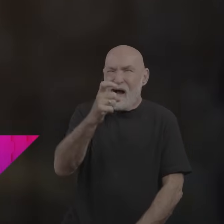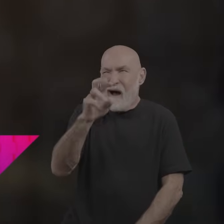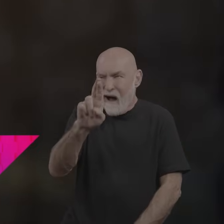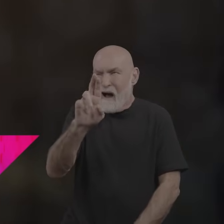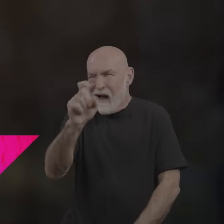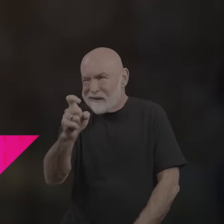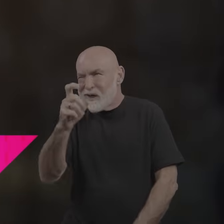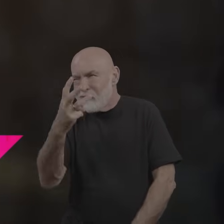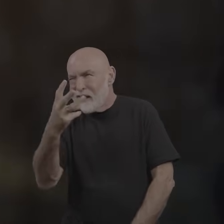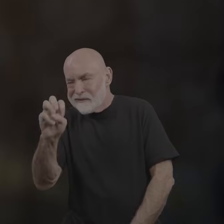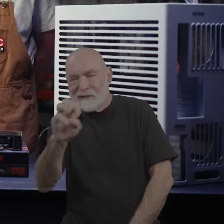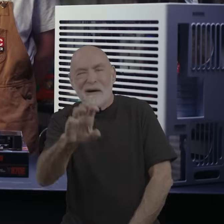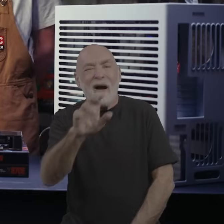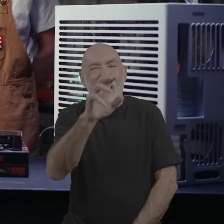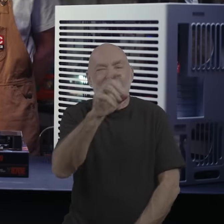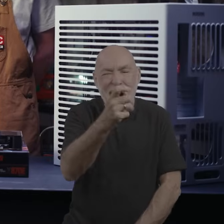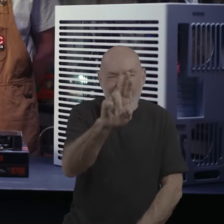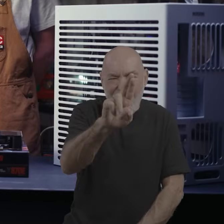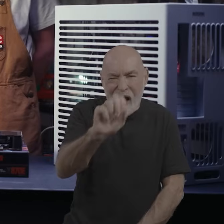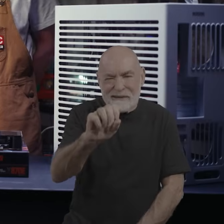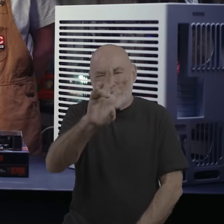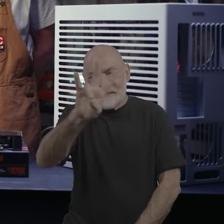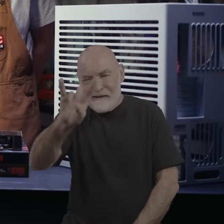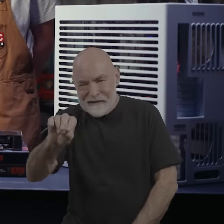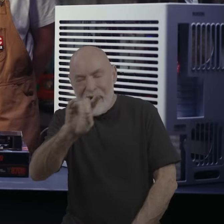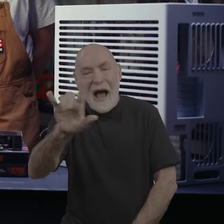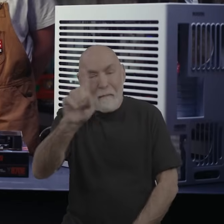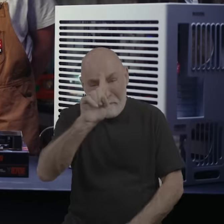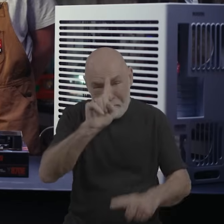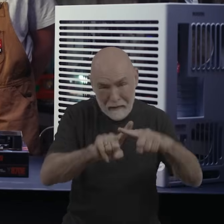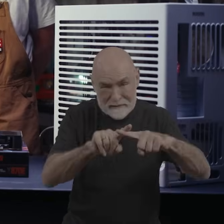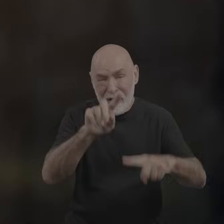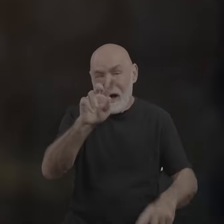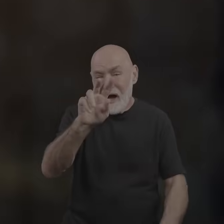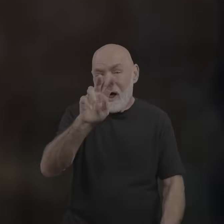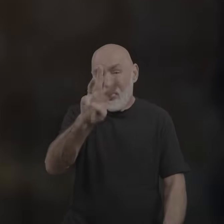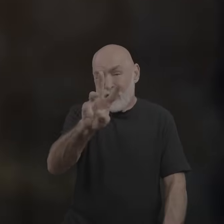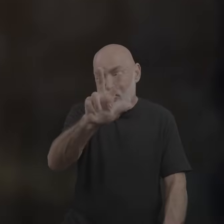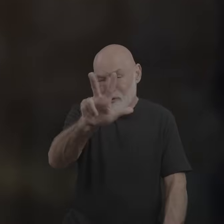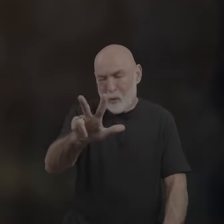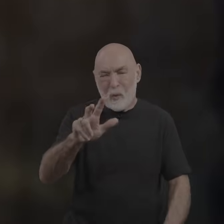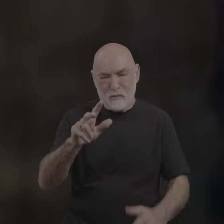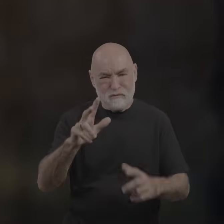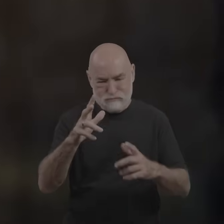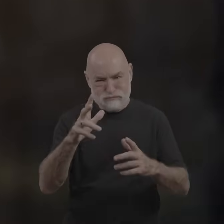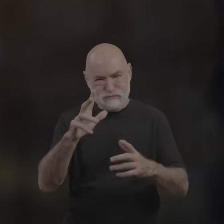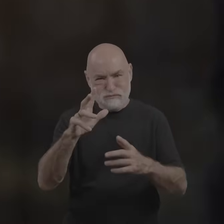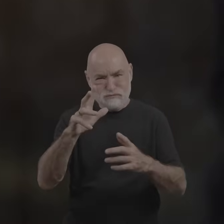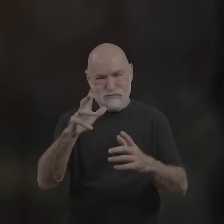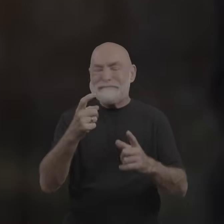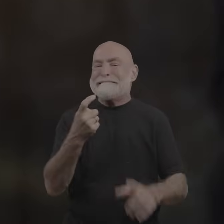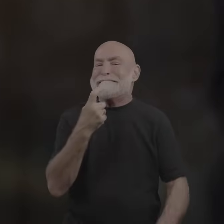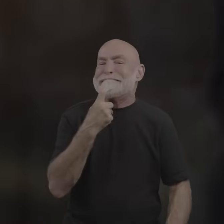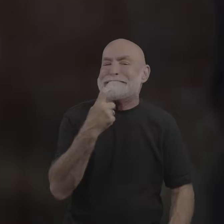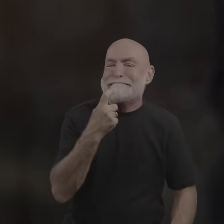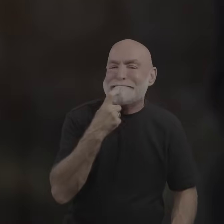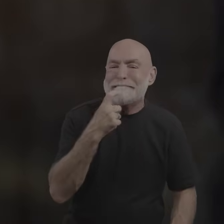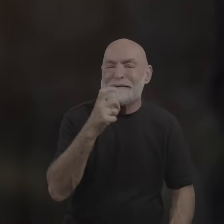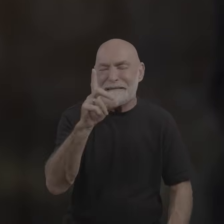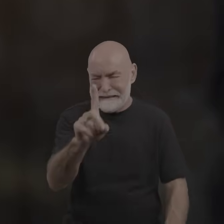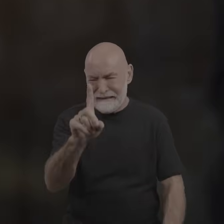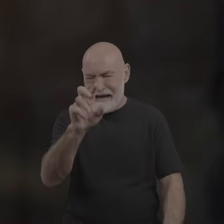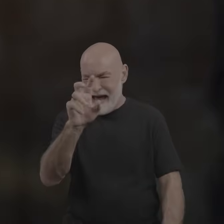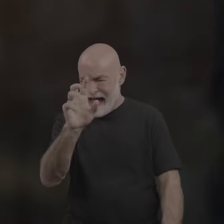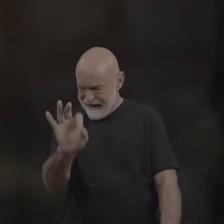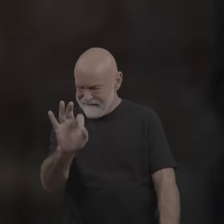9 9950 X3D, a Gigabyte Radeon RX 9070 XT, plus 32 gigabytes of Corsair Dominator